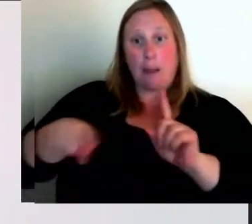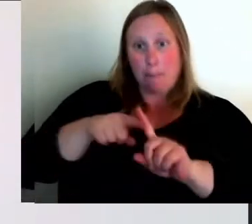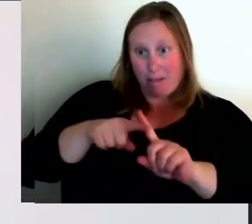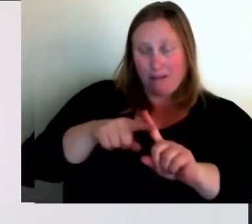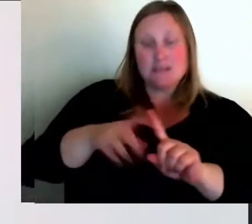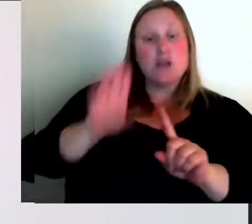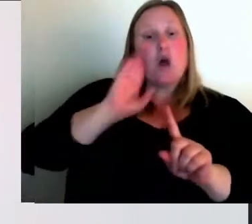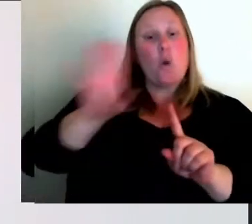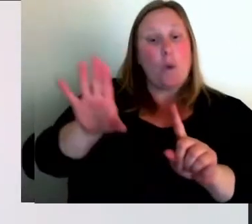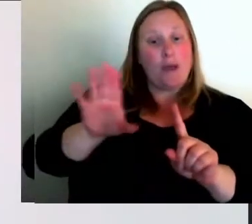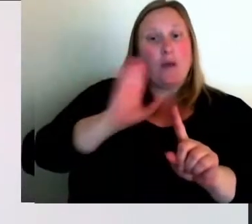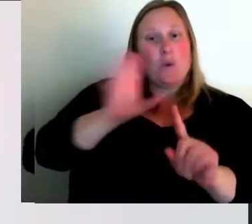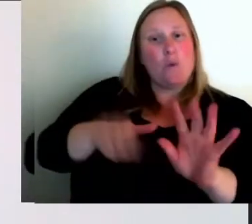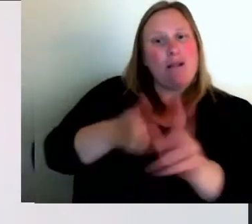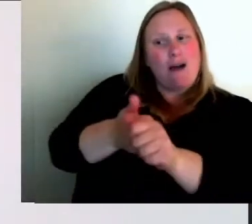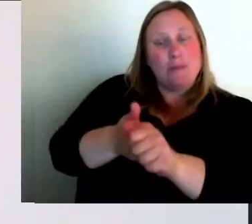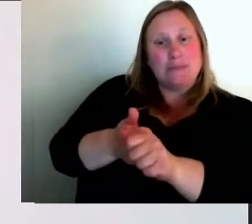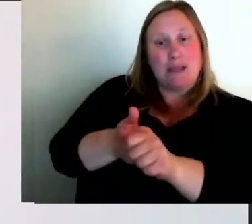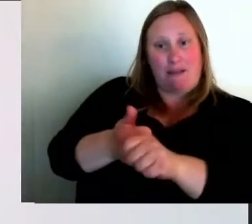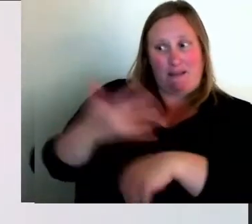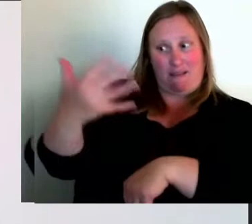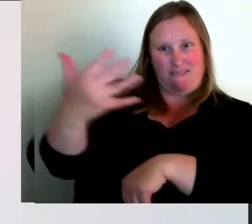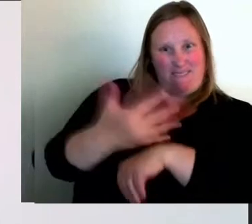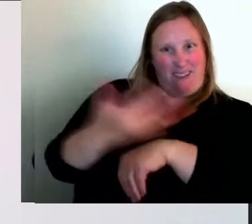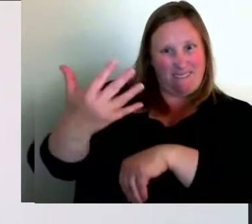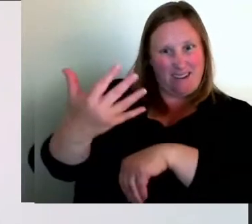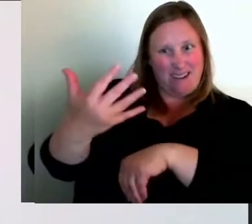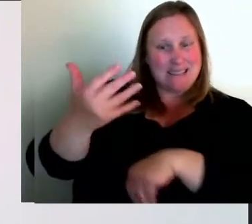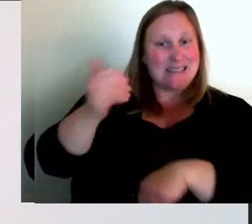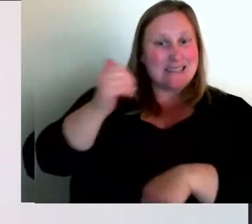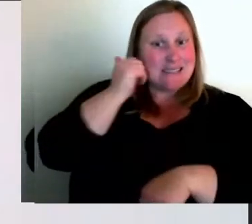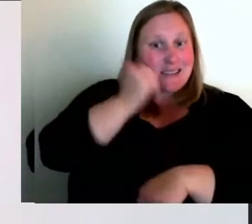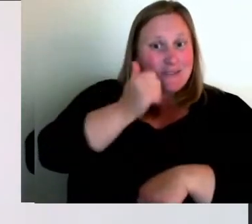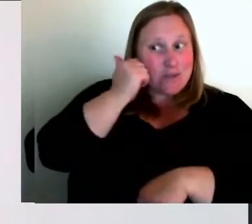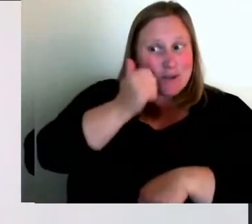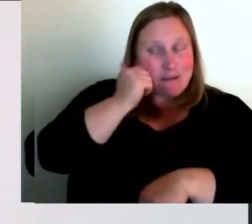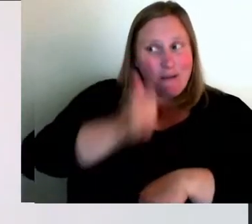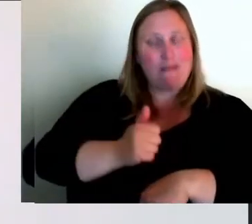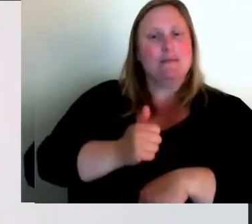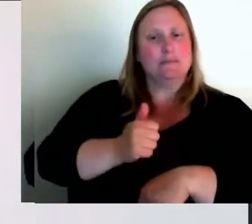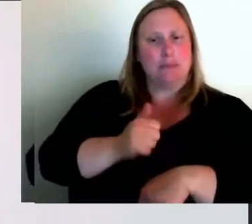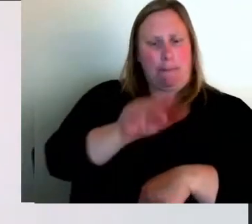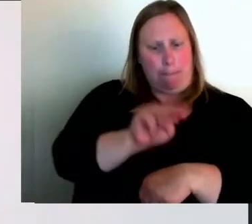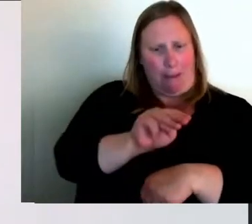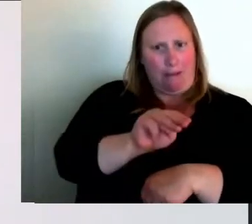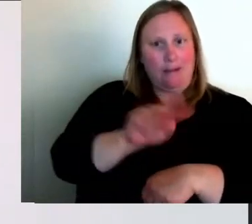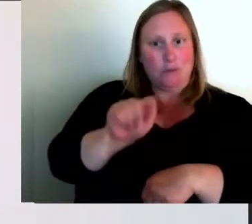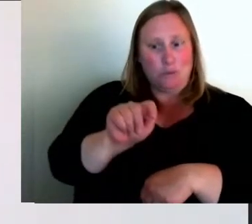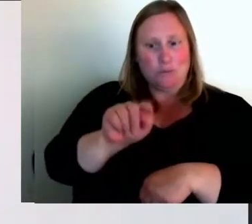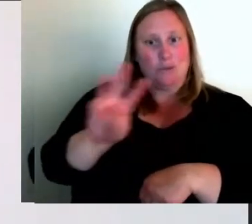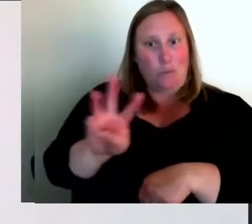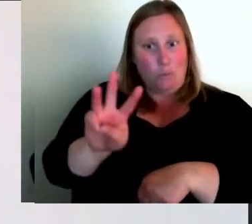data updates, so you can look for new data on the DHS website on a Monday through Friday schedule.